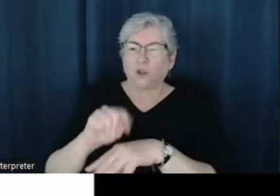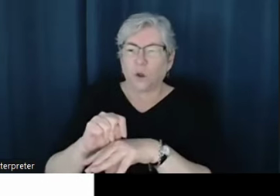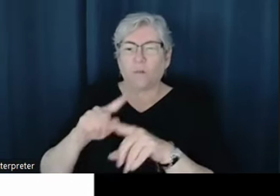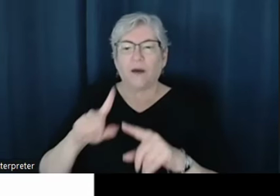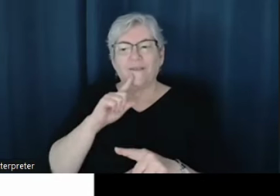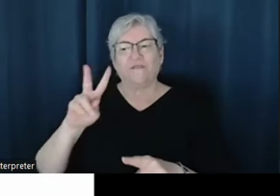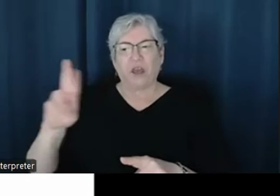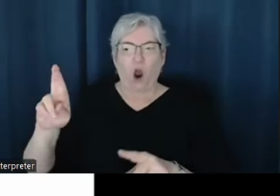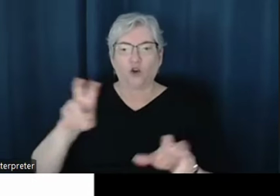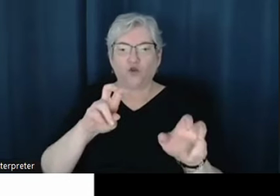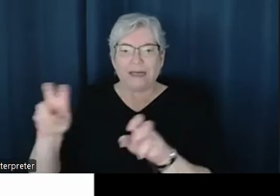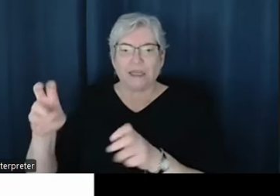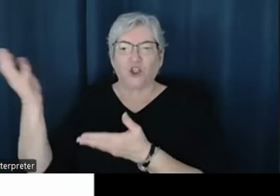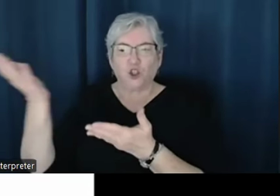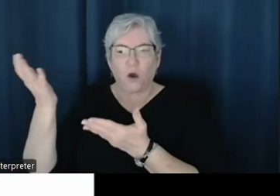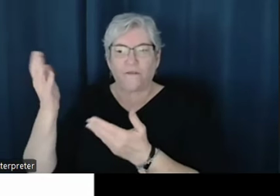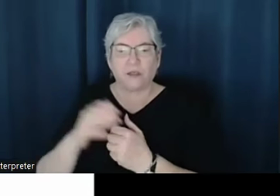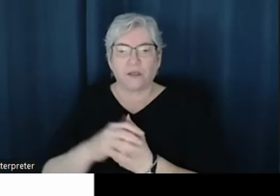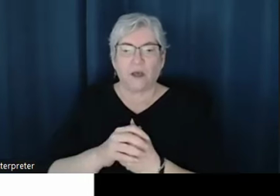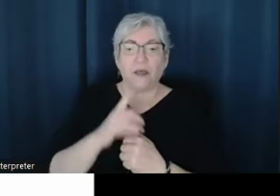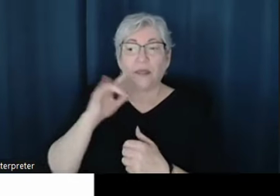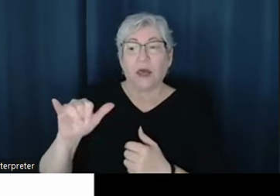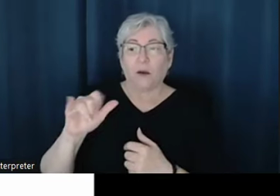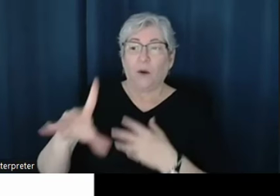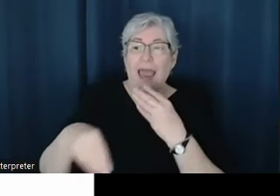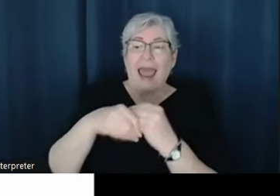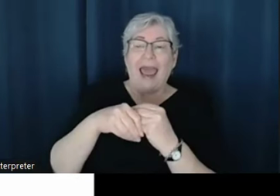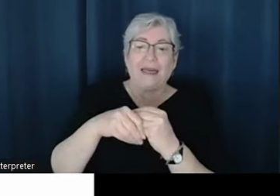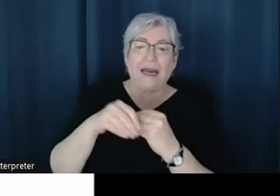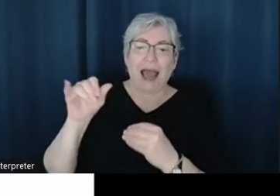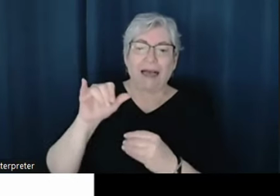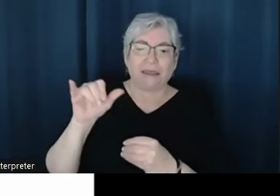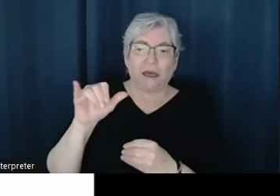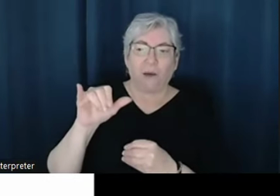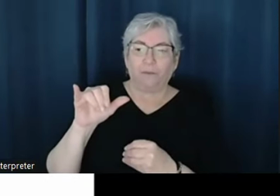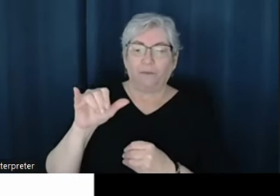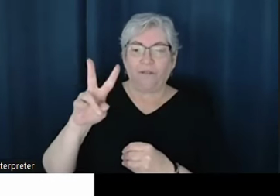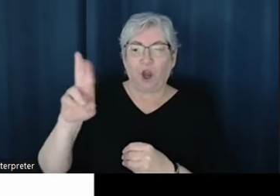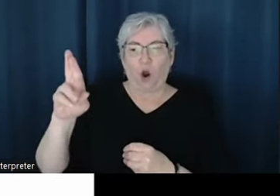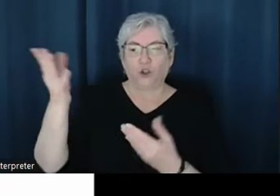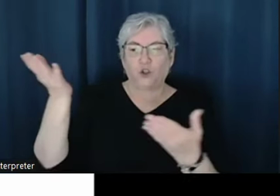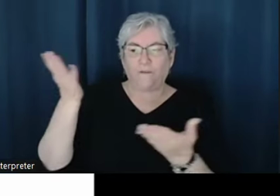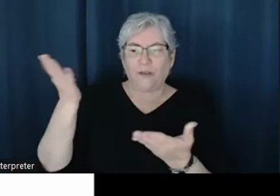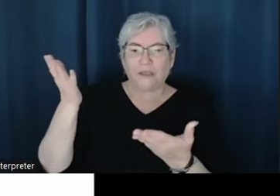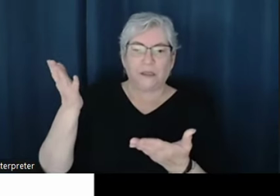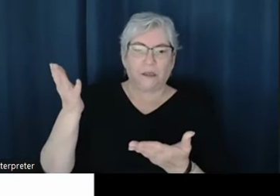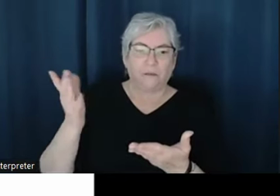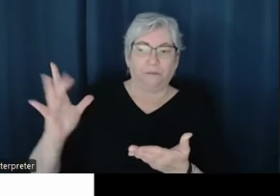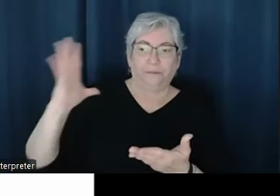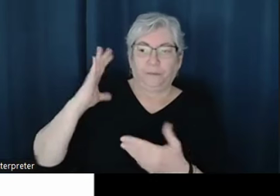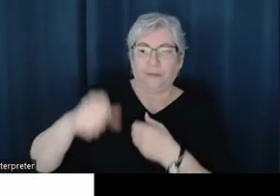VR transition services, because that was added as a VR service back in